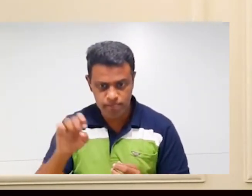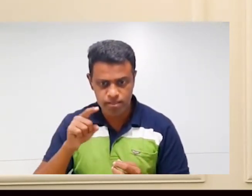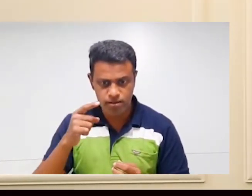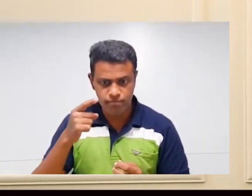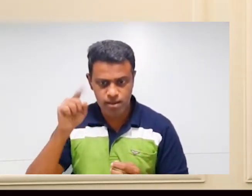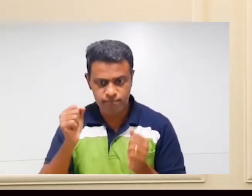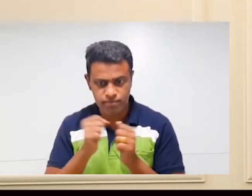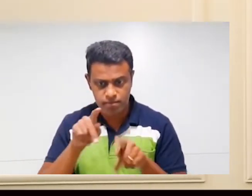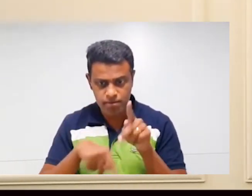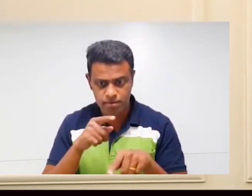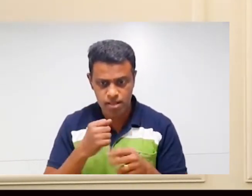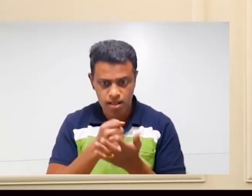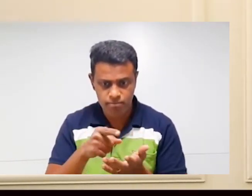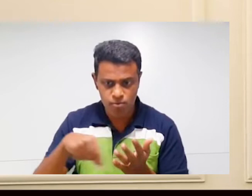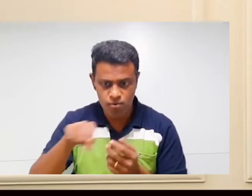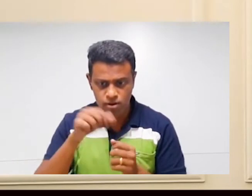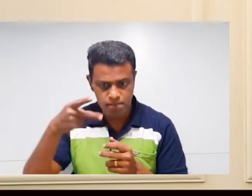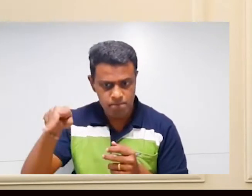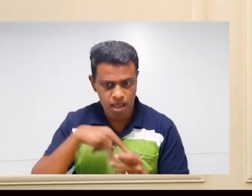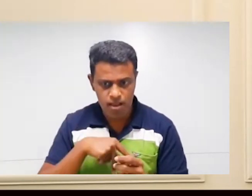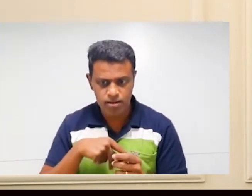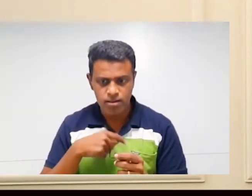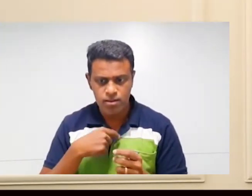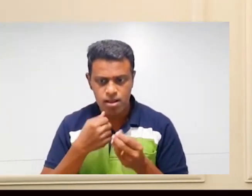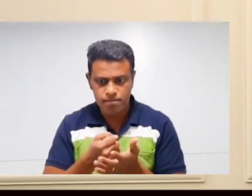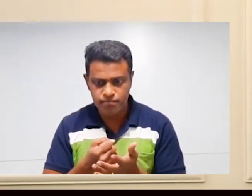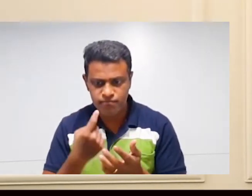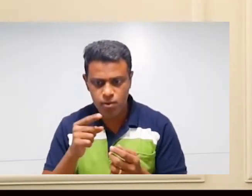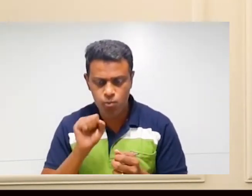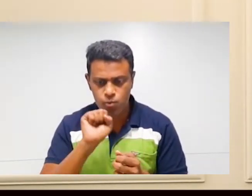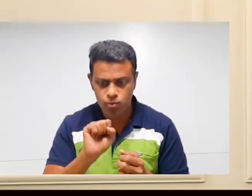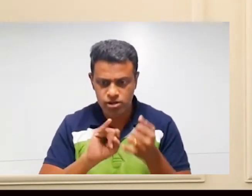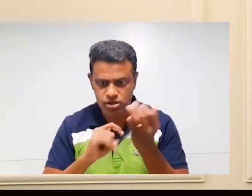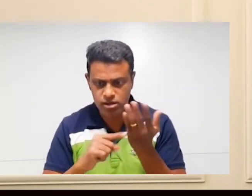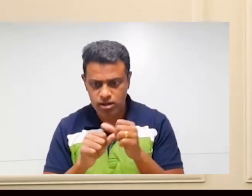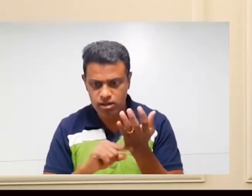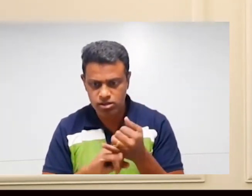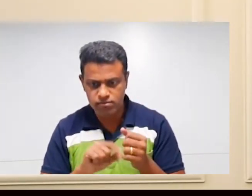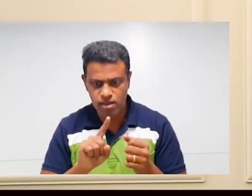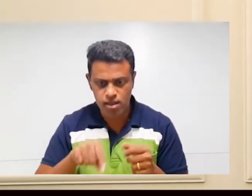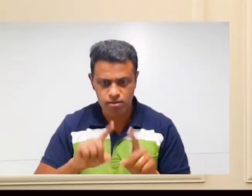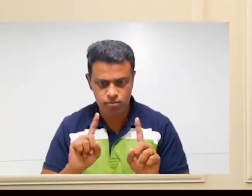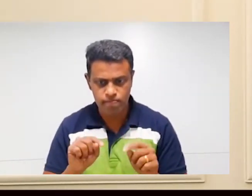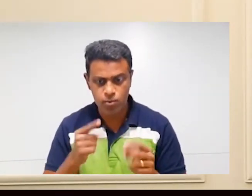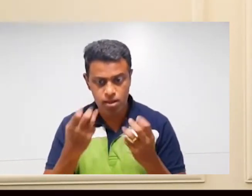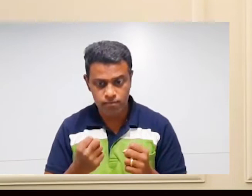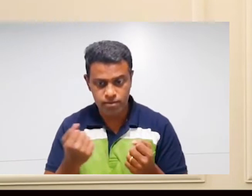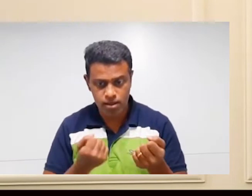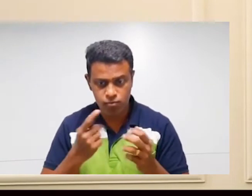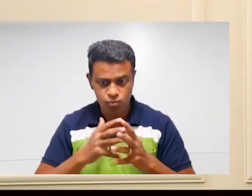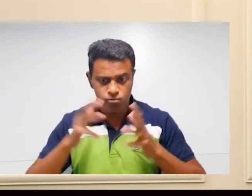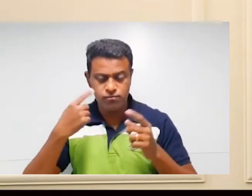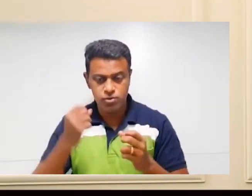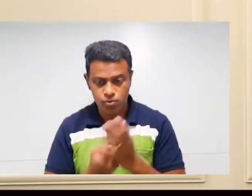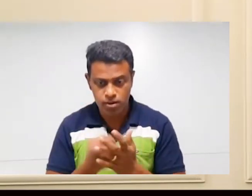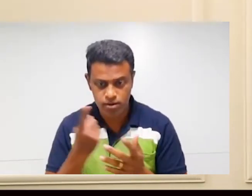in the Northeast. You have been there with people, helping them out, come back to their own status of where it was.